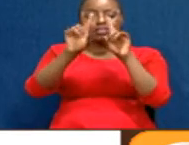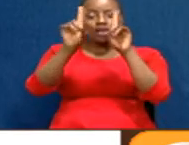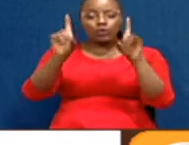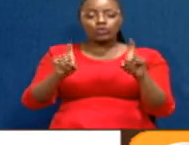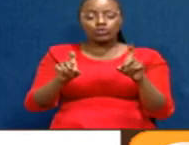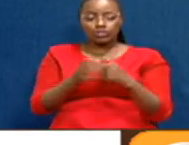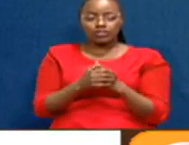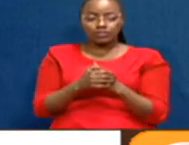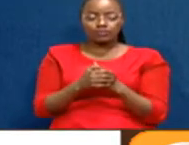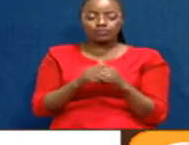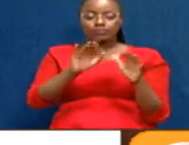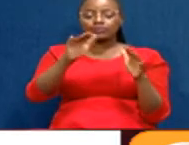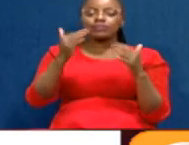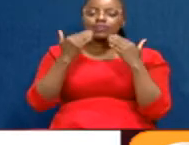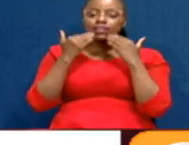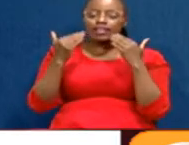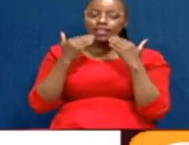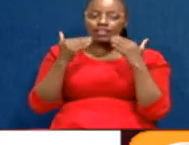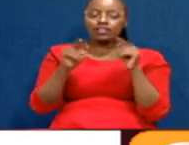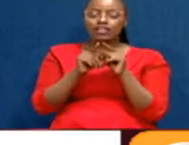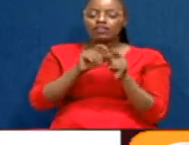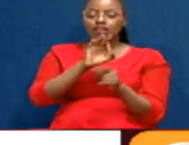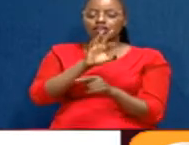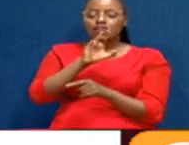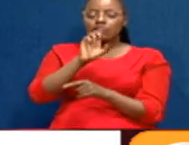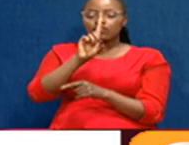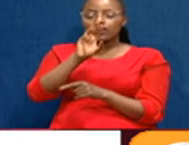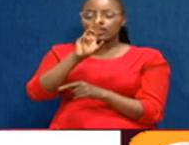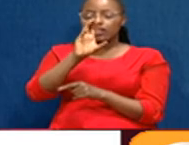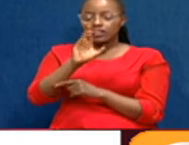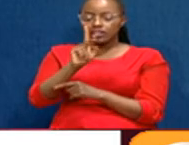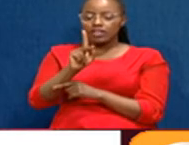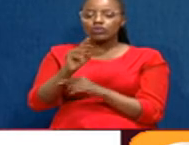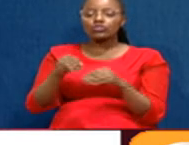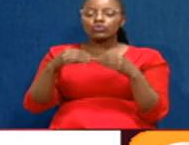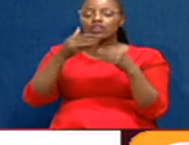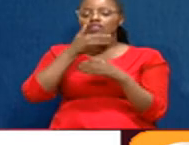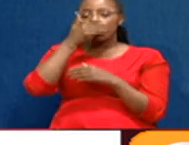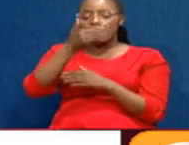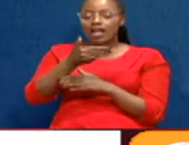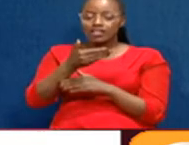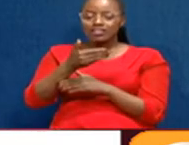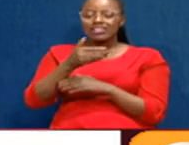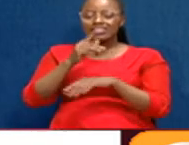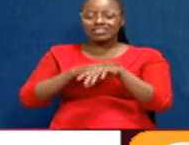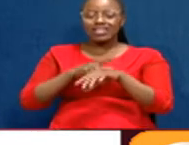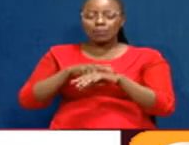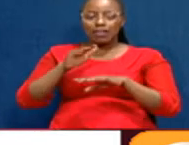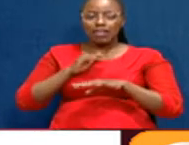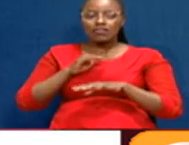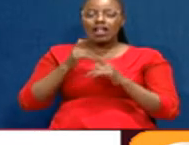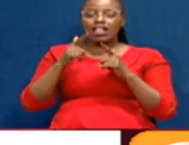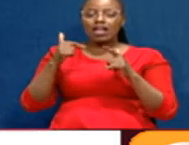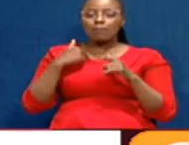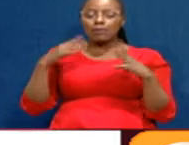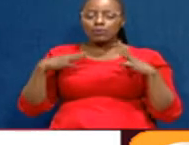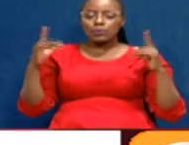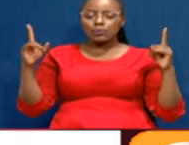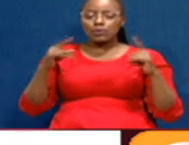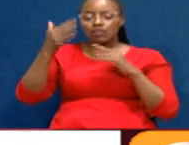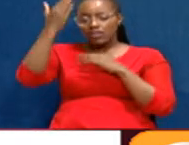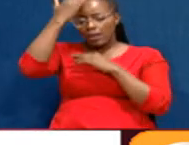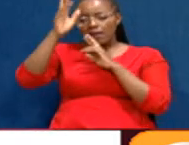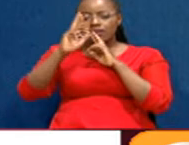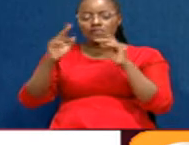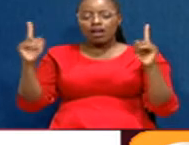question. Okay, thank you. And to Frederick from Muhuri, I want to give you ample time to respond. So allow me to take a quick break here on the